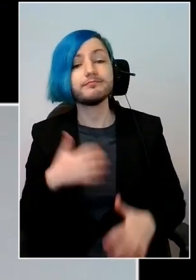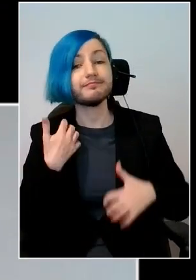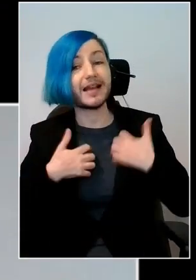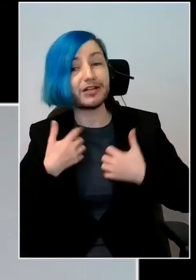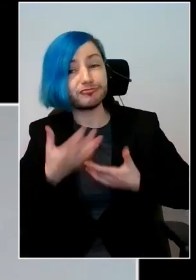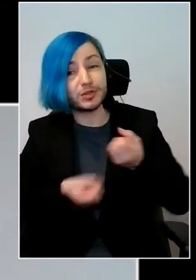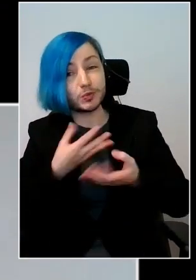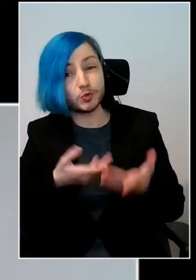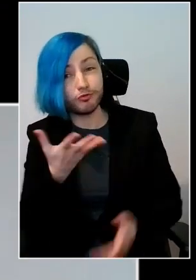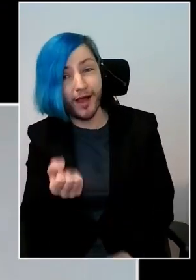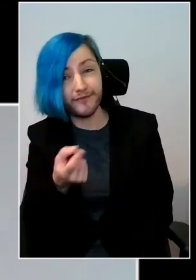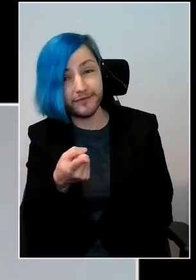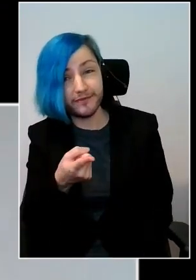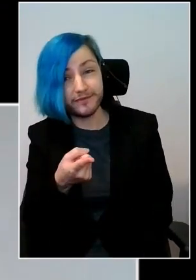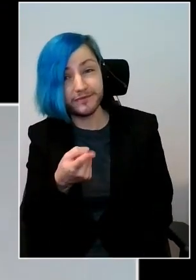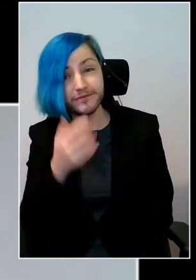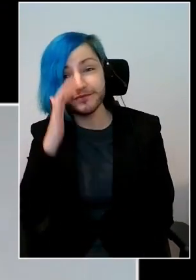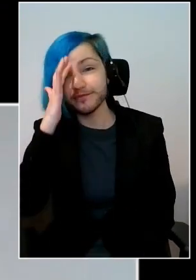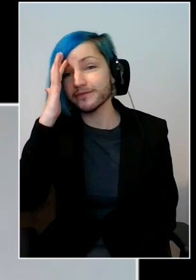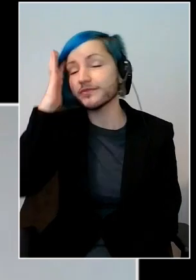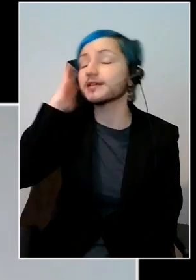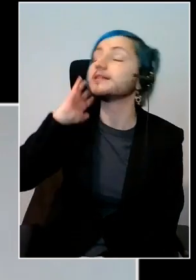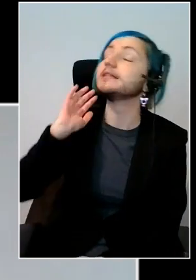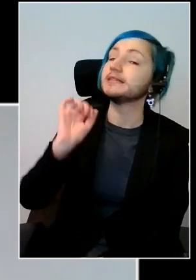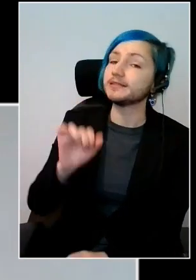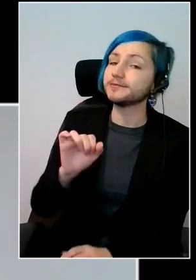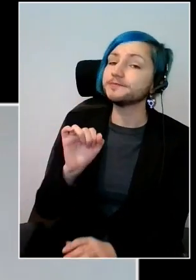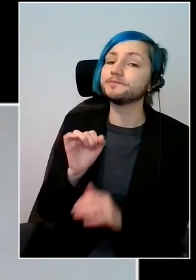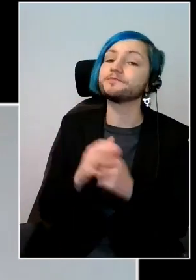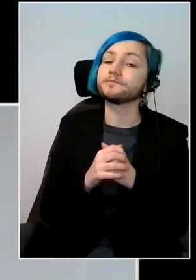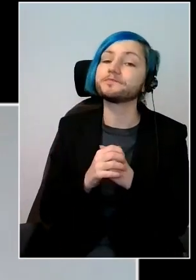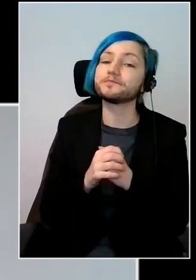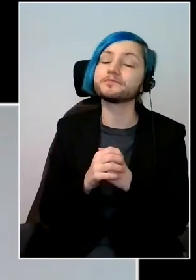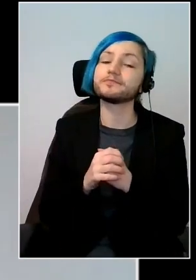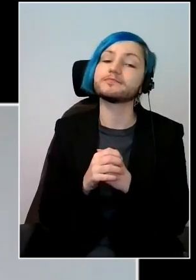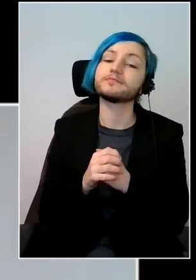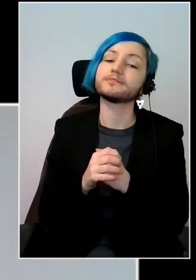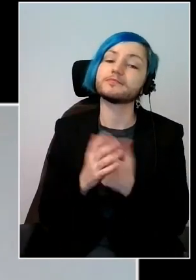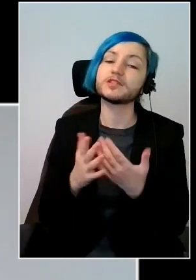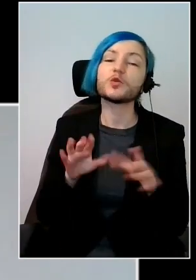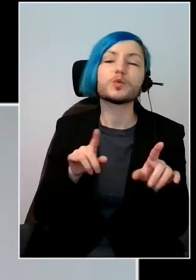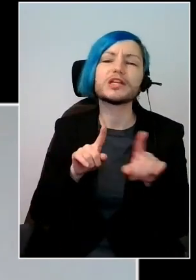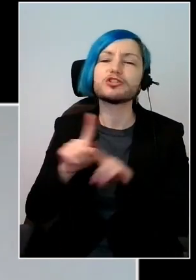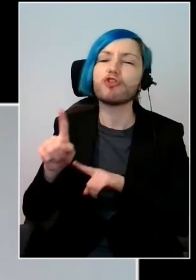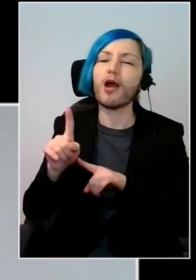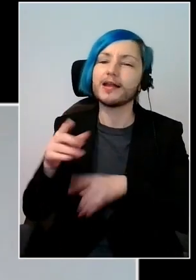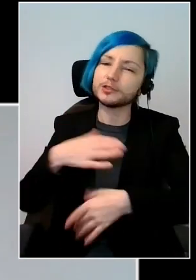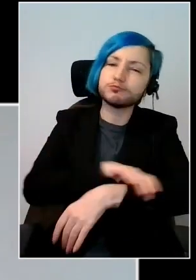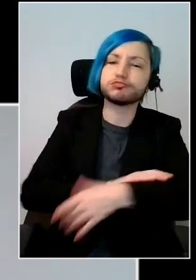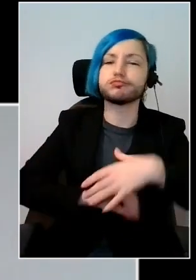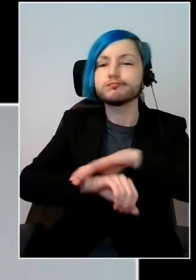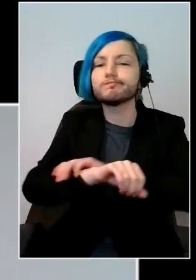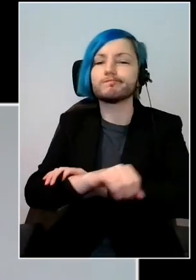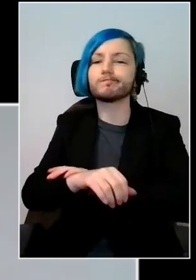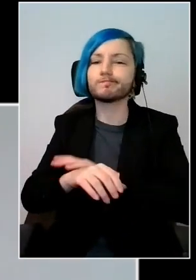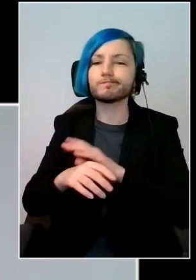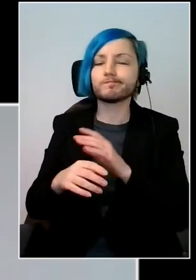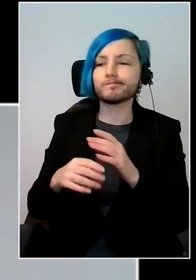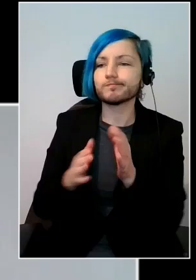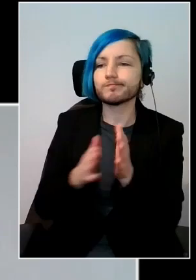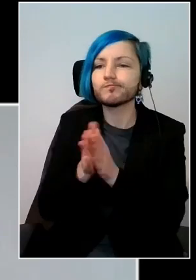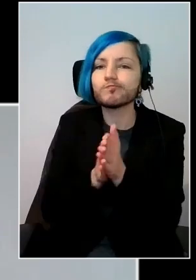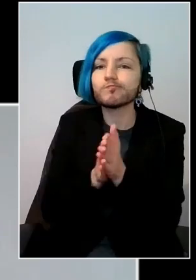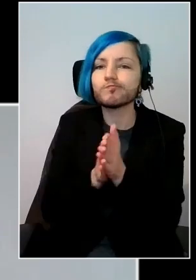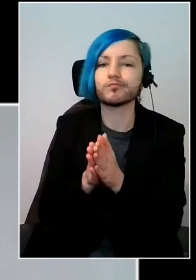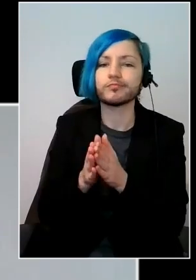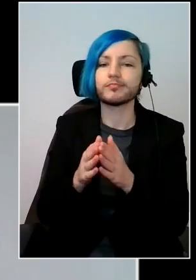there. We do. So we do what we try to do this more in a proactive approach. So instead of being more reactive and